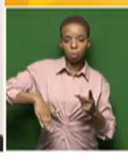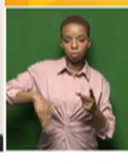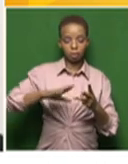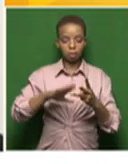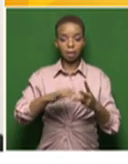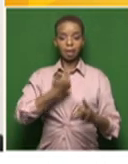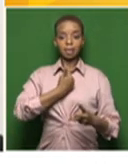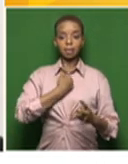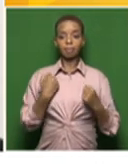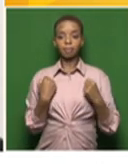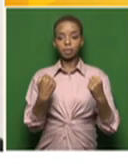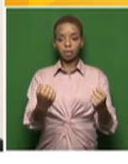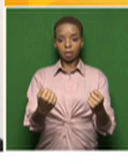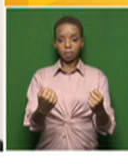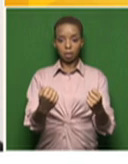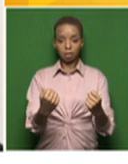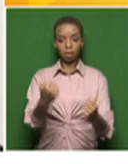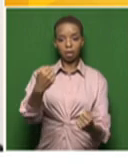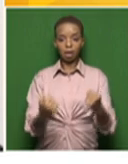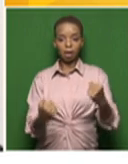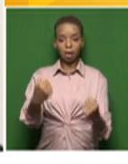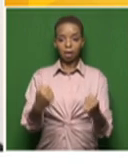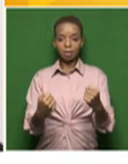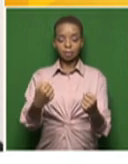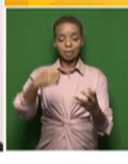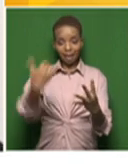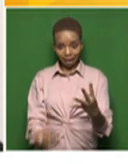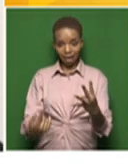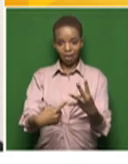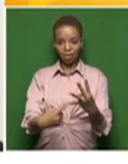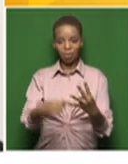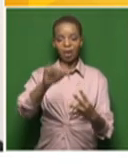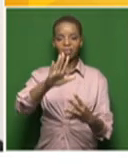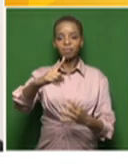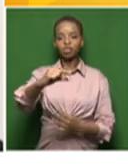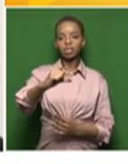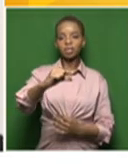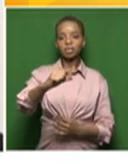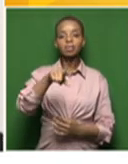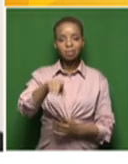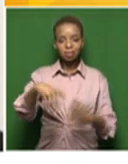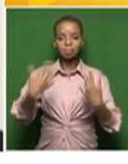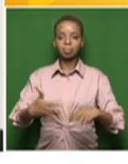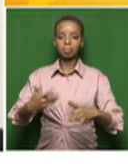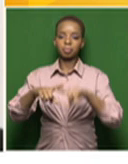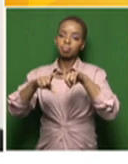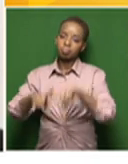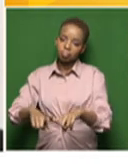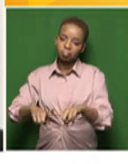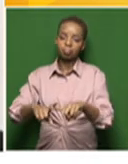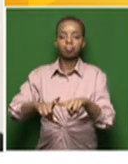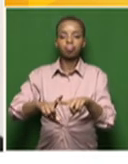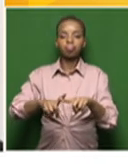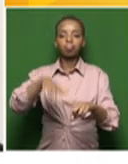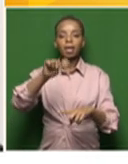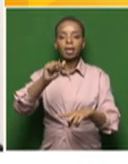with 5G now having been launched in South Africa, it is actually a viable technology, you know, AI, because most